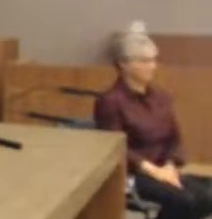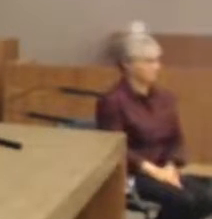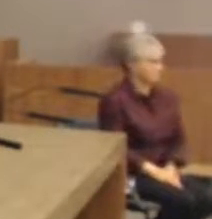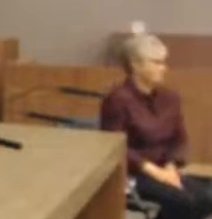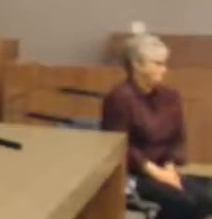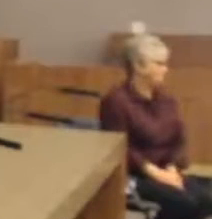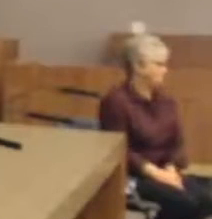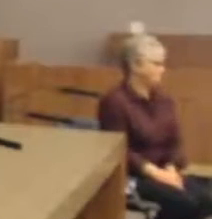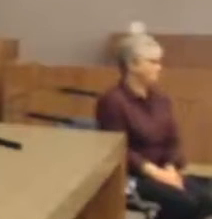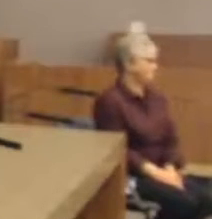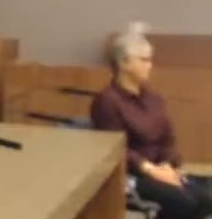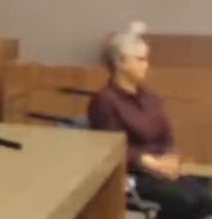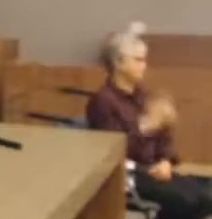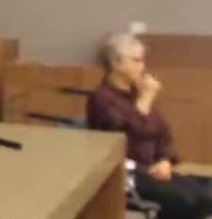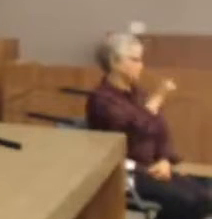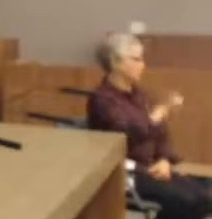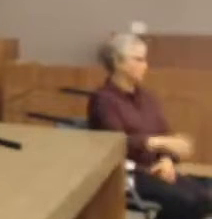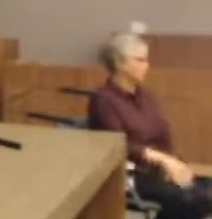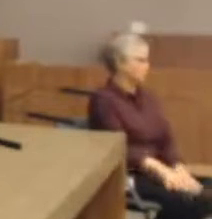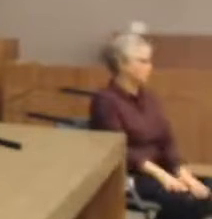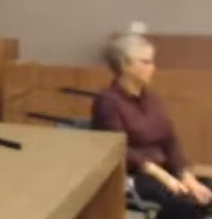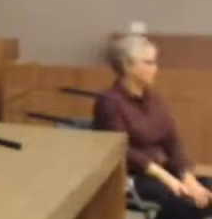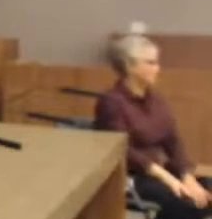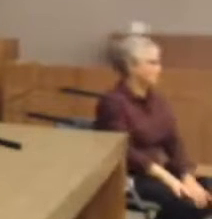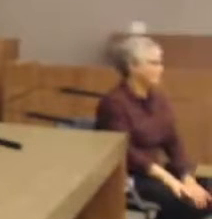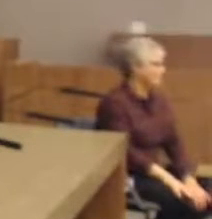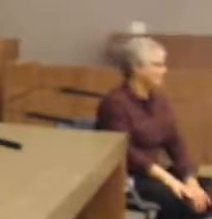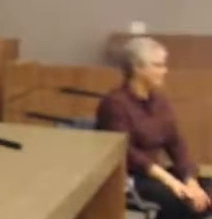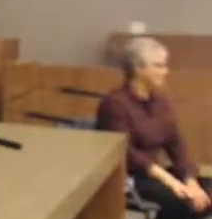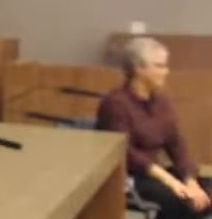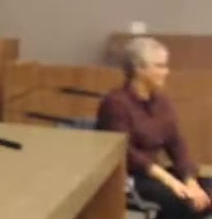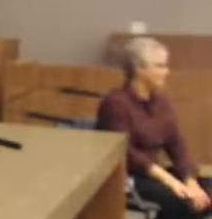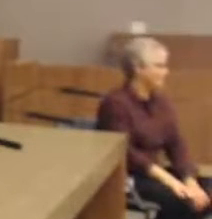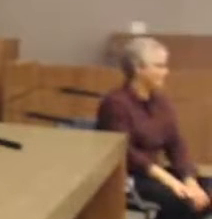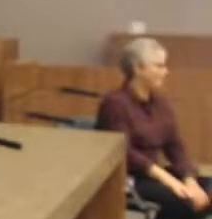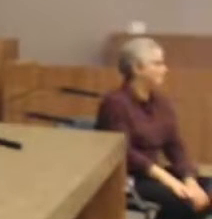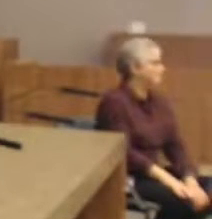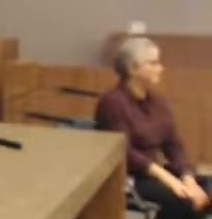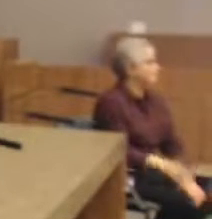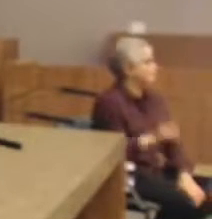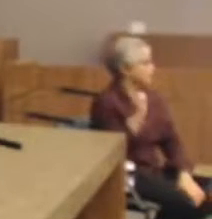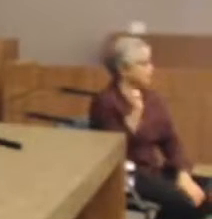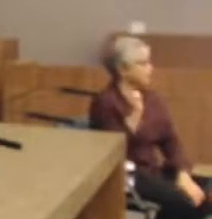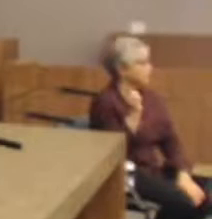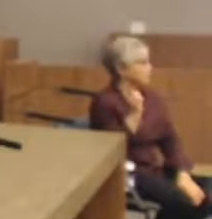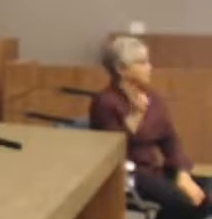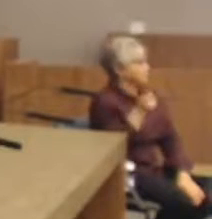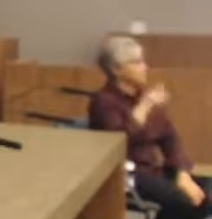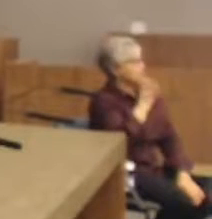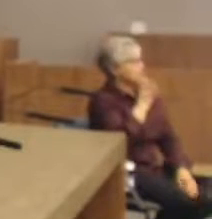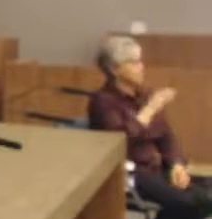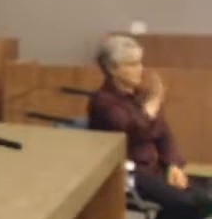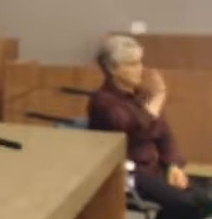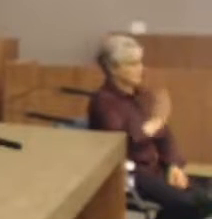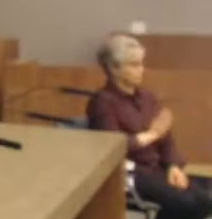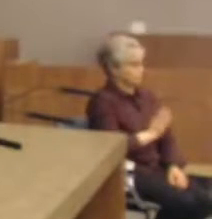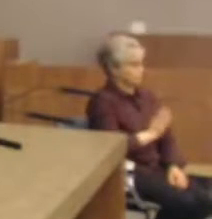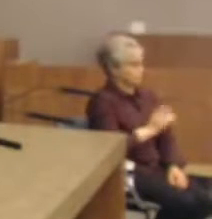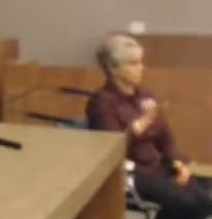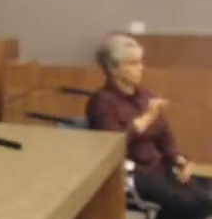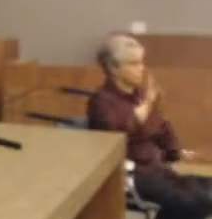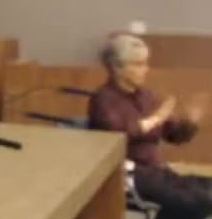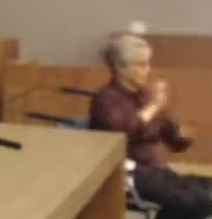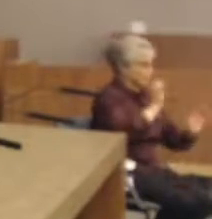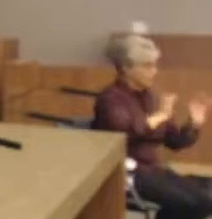delusions associated. It's a different trauma can be driving schizophrenia. It's also a biochemical process, but